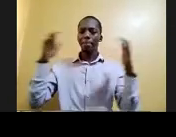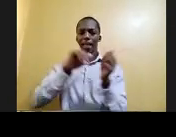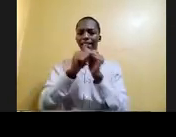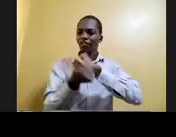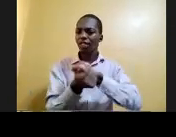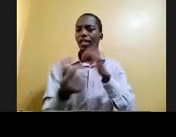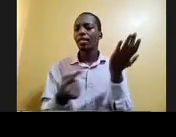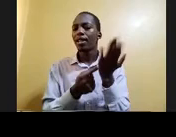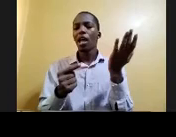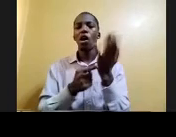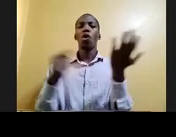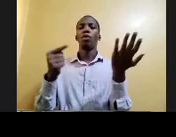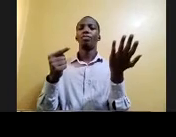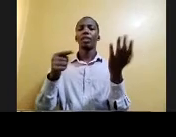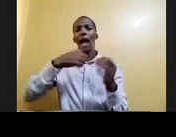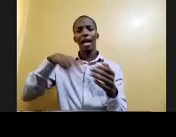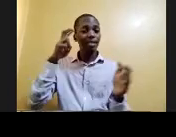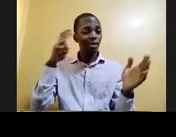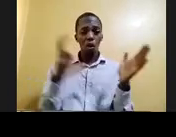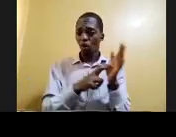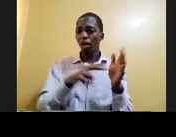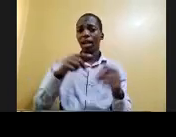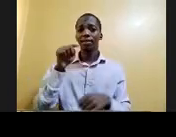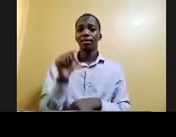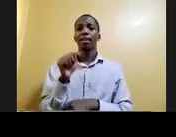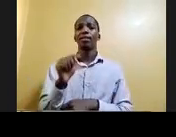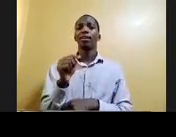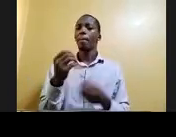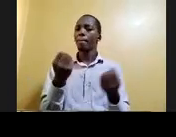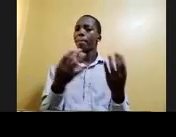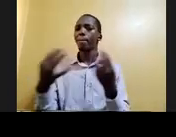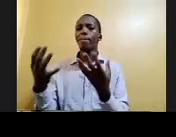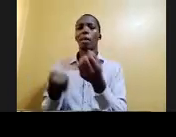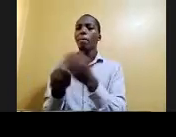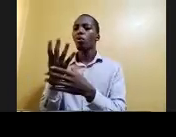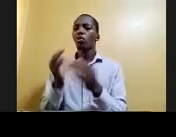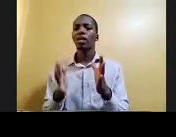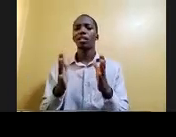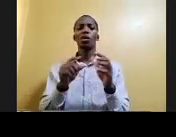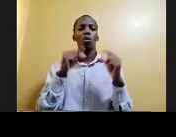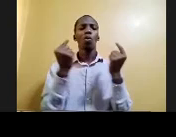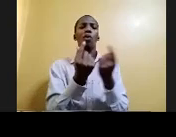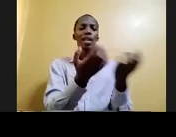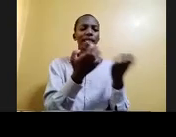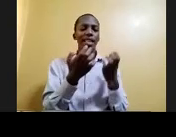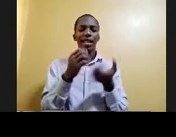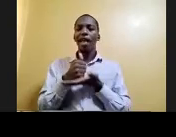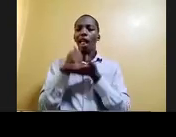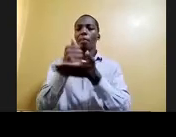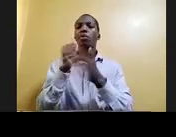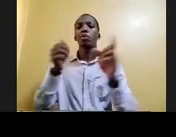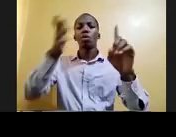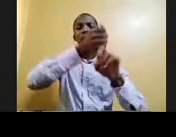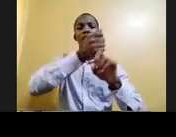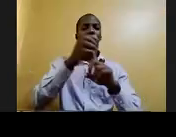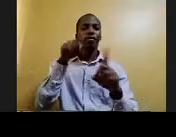program, we recognize that many producers and producer groups are going to need help in order to achieve that.